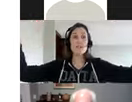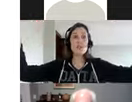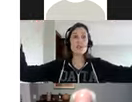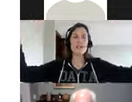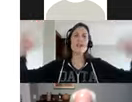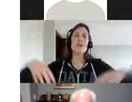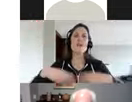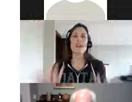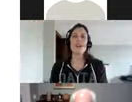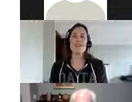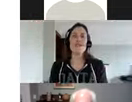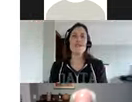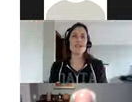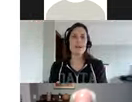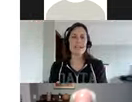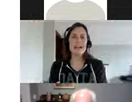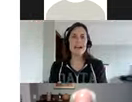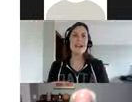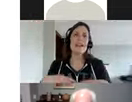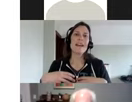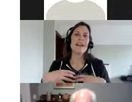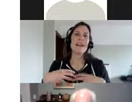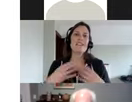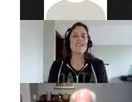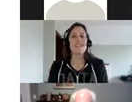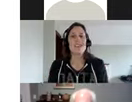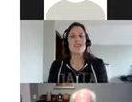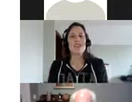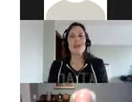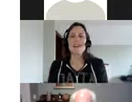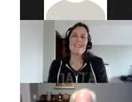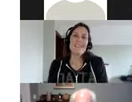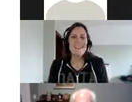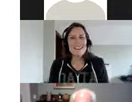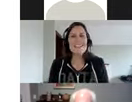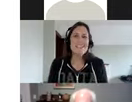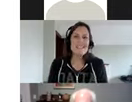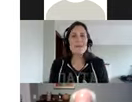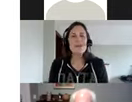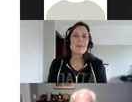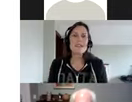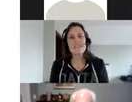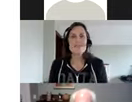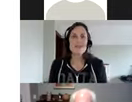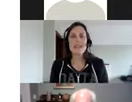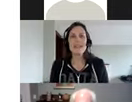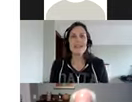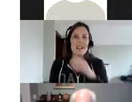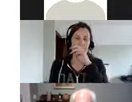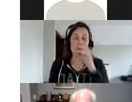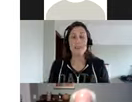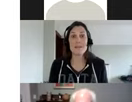which visually would then draw somebody's eye and you get a similar